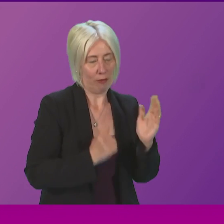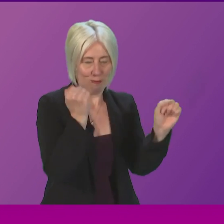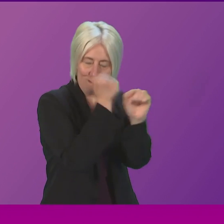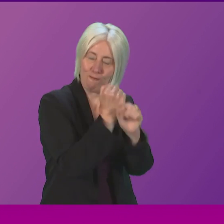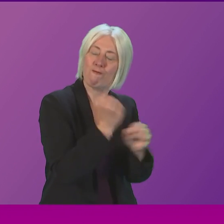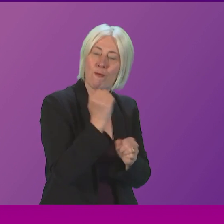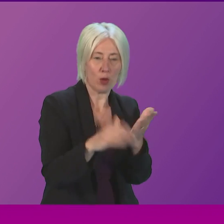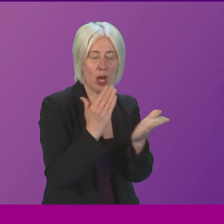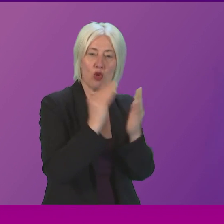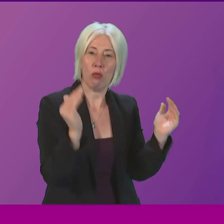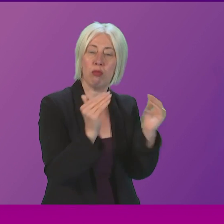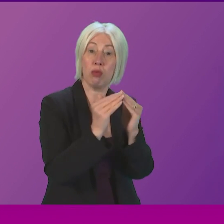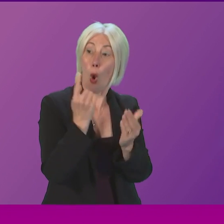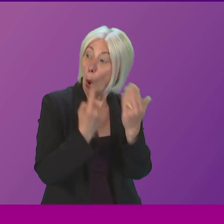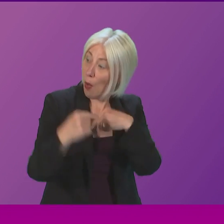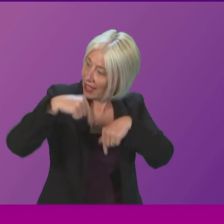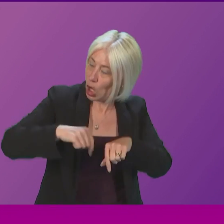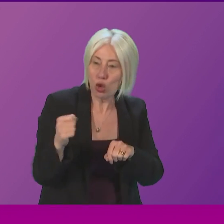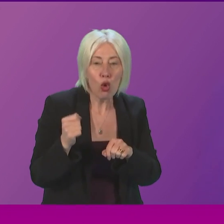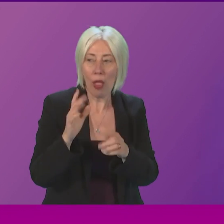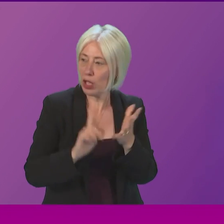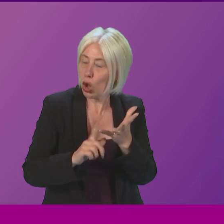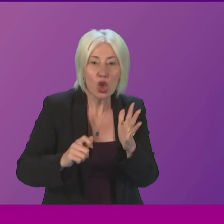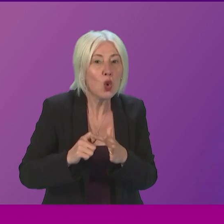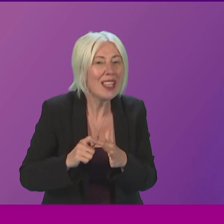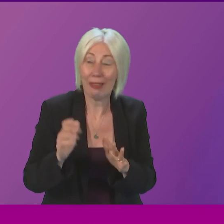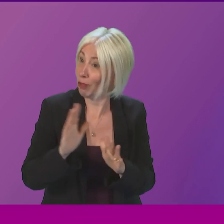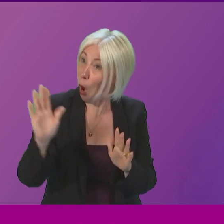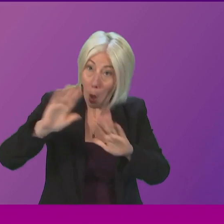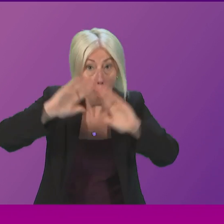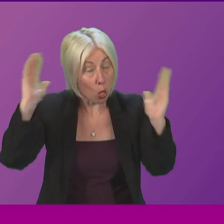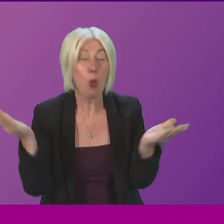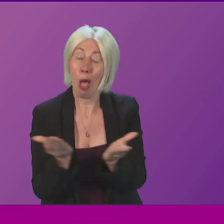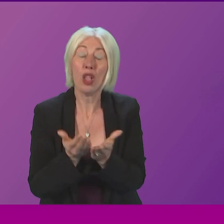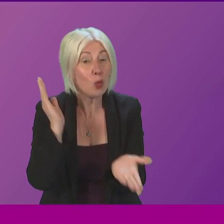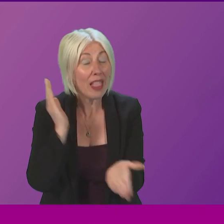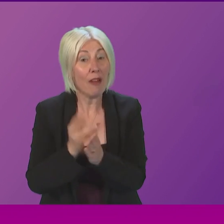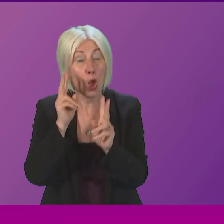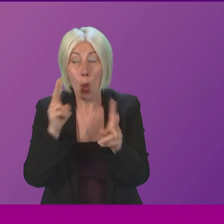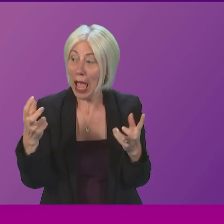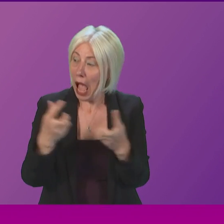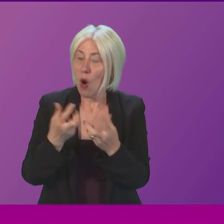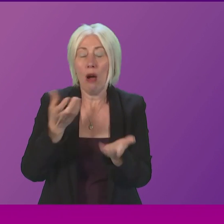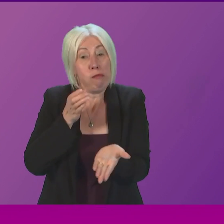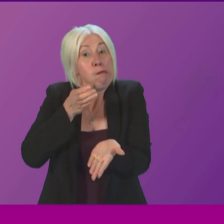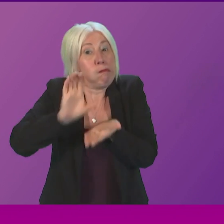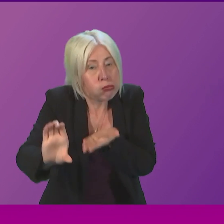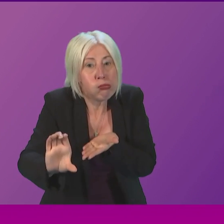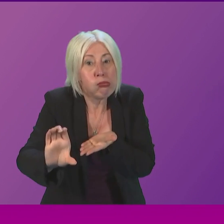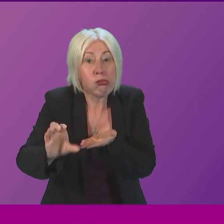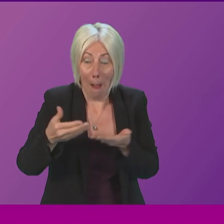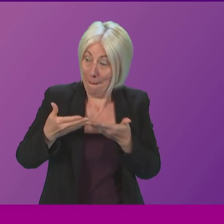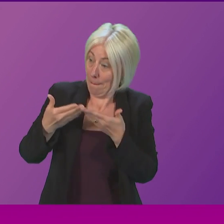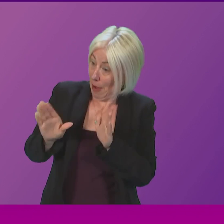issue that doesn't just affect Scotland, doesn't just affect the rest of the UK, but the whole world is going to have to look at putting serious amounts of investment,